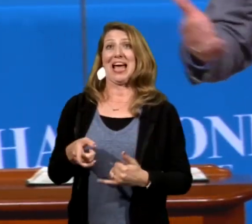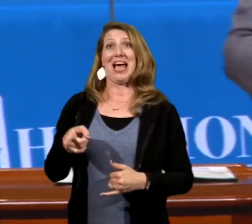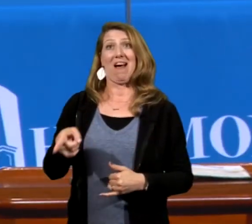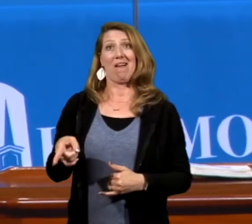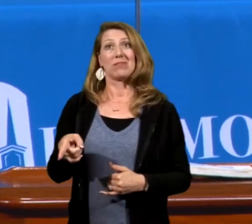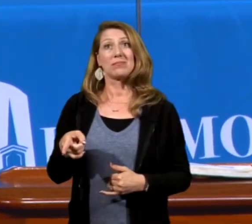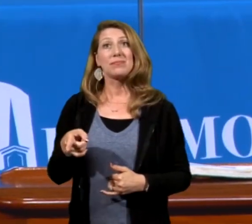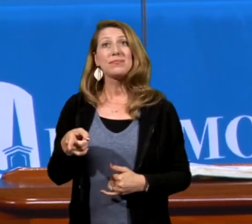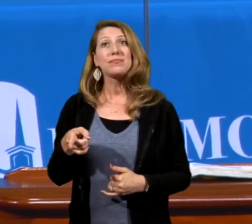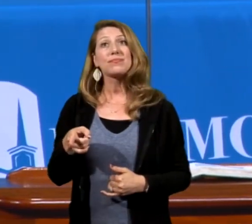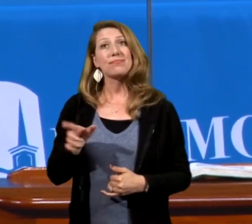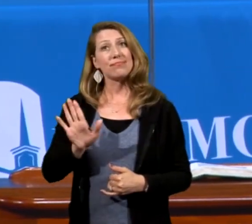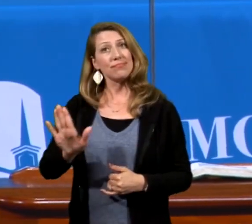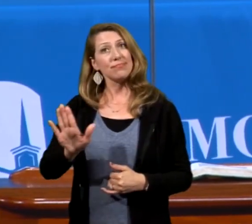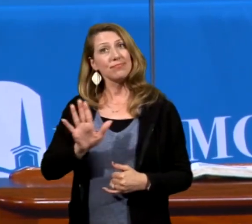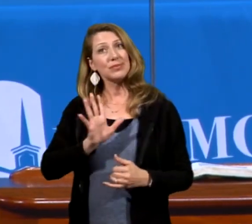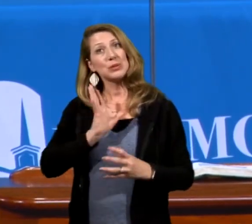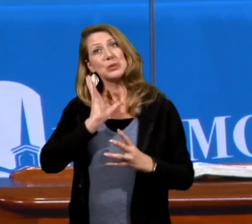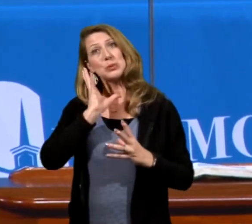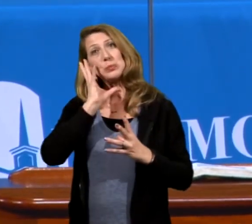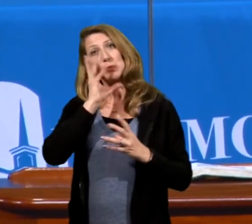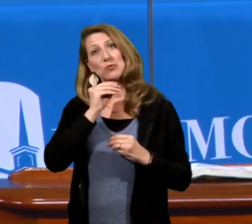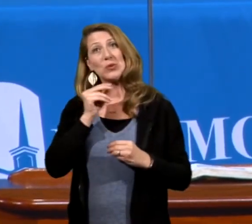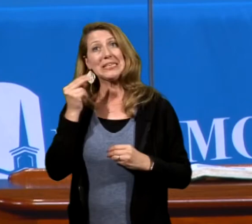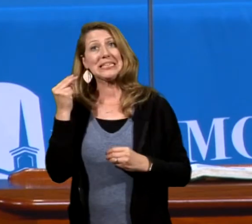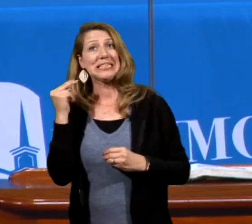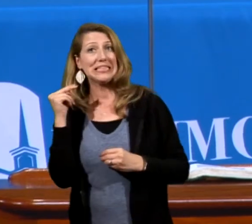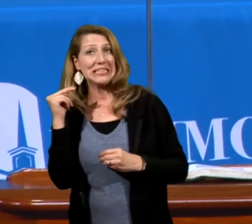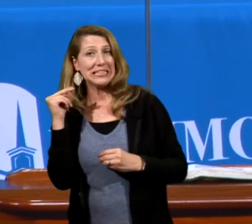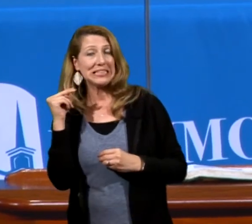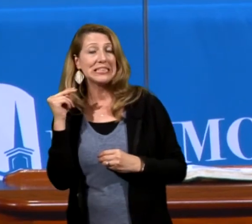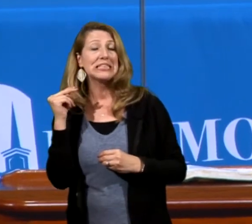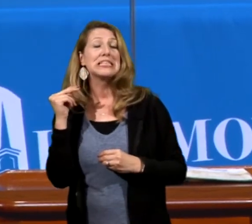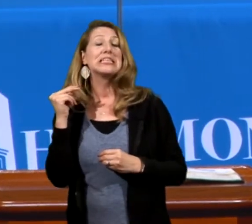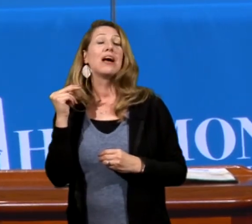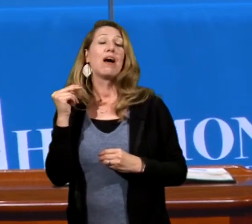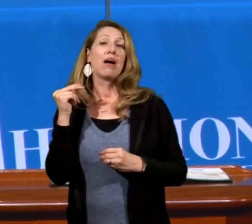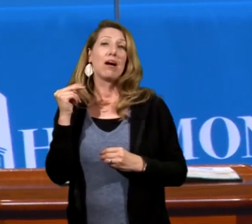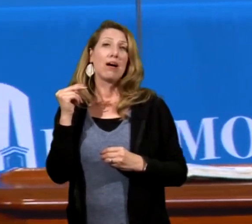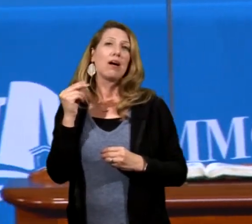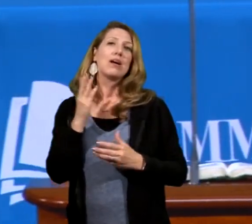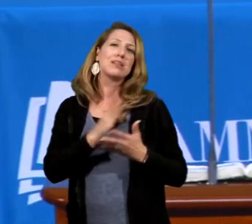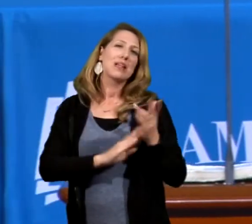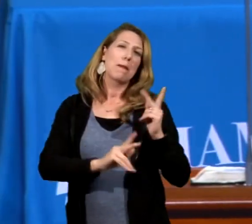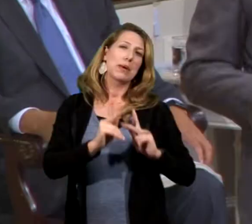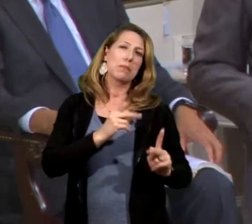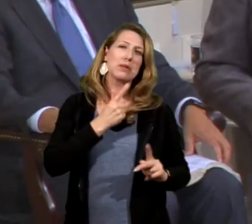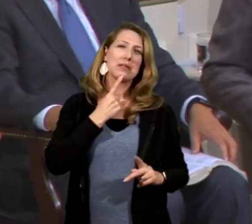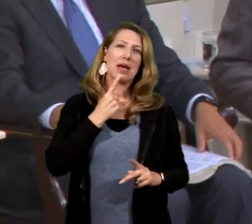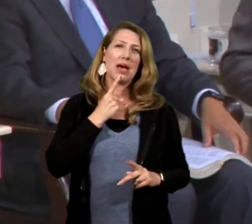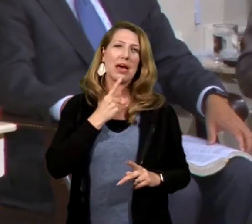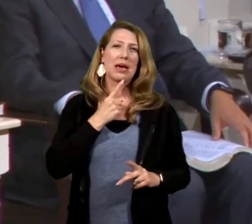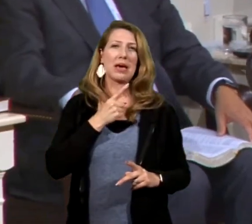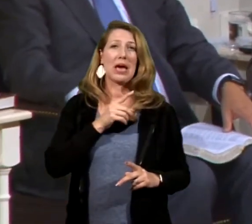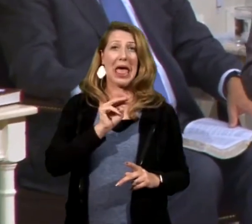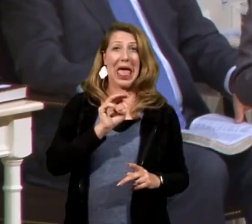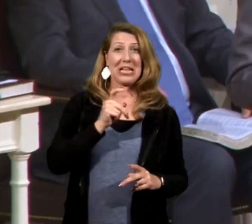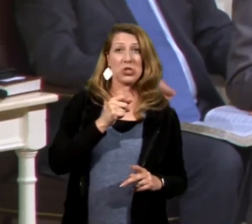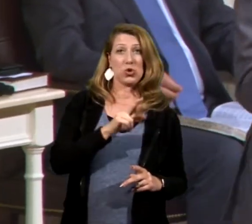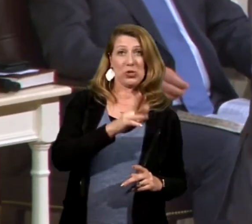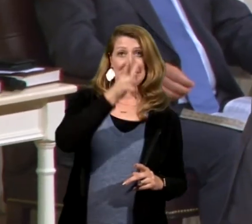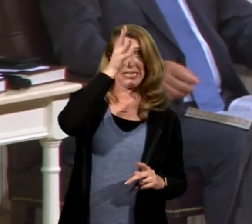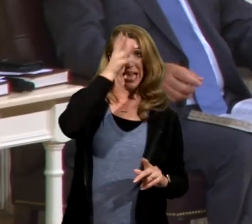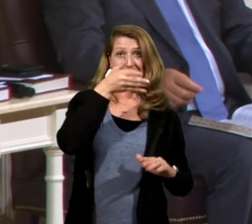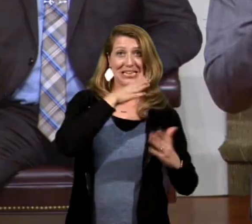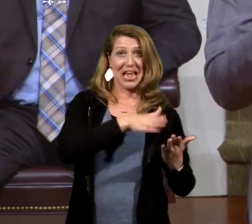takes his beautiful niece. Now, looks like to me, some people say that her dad died before she was